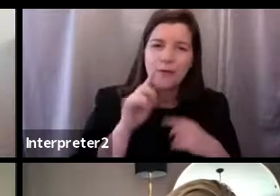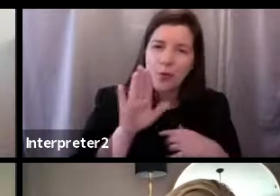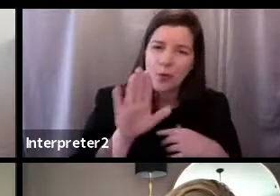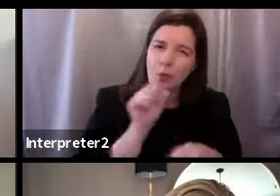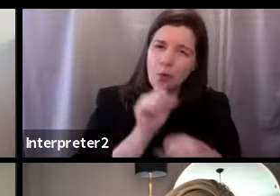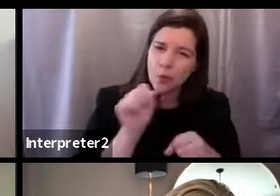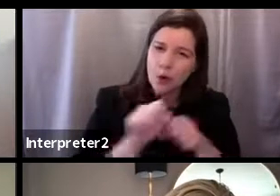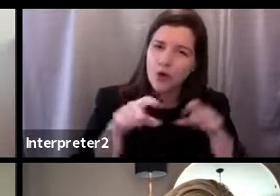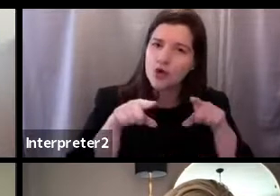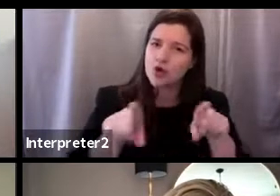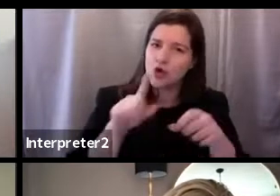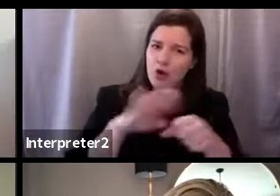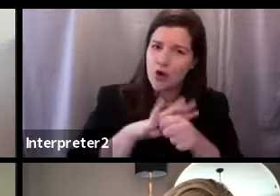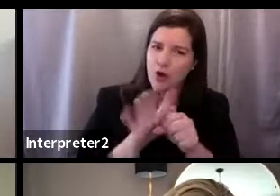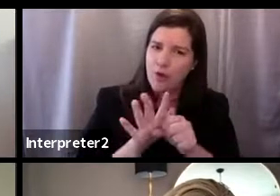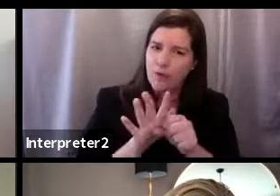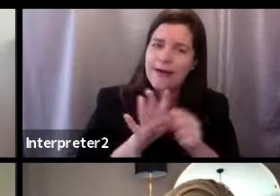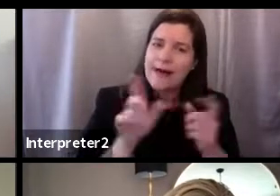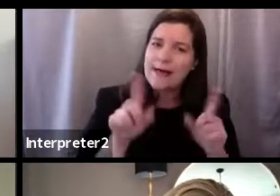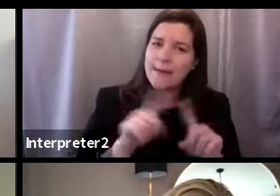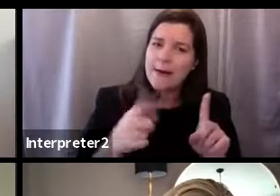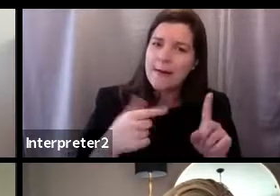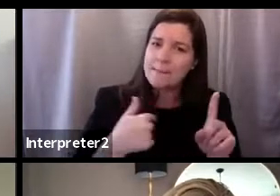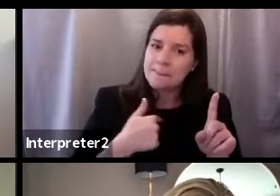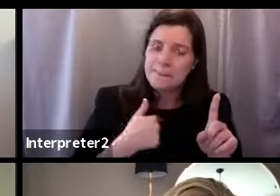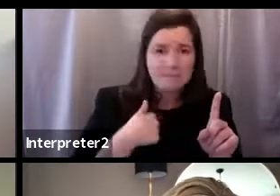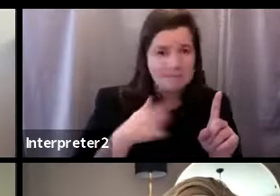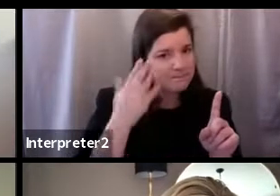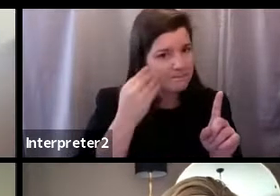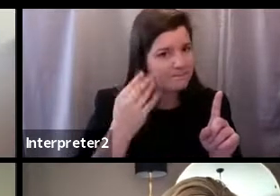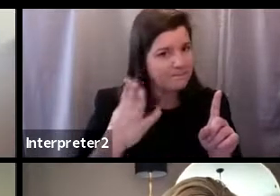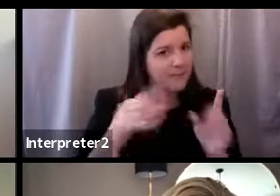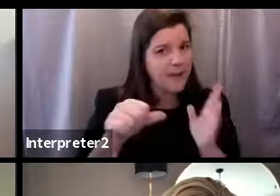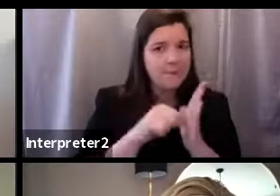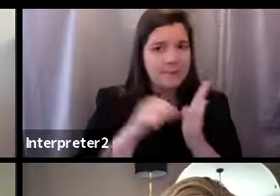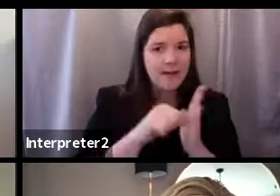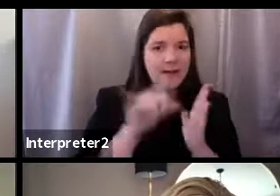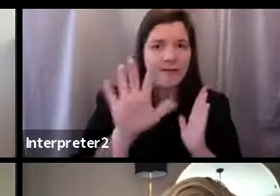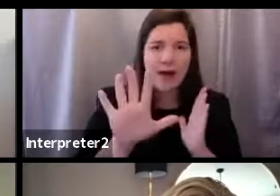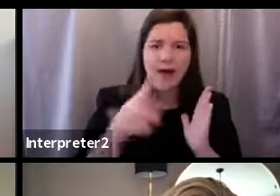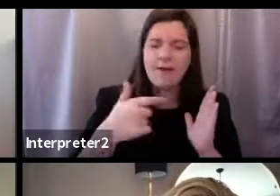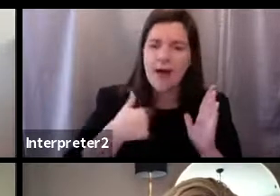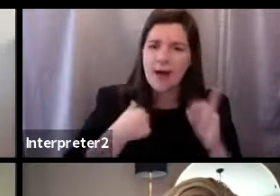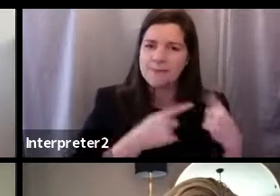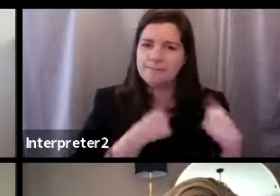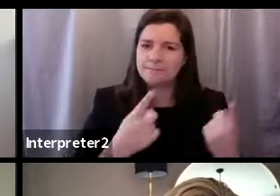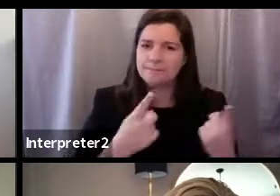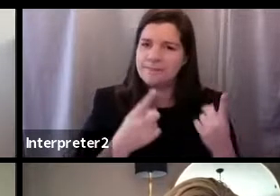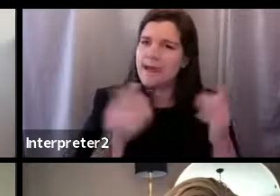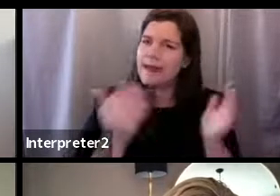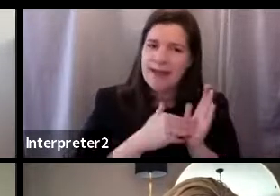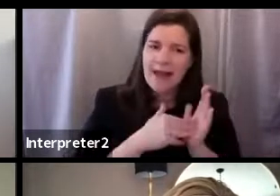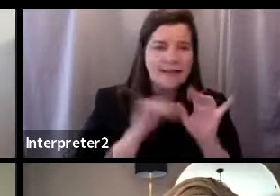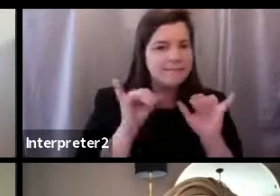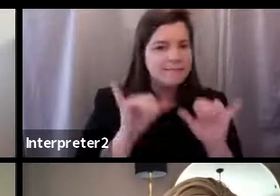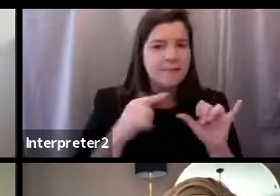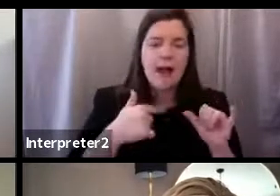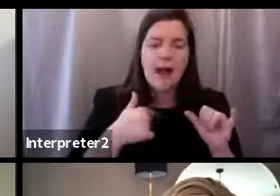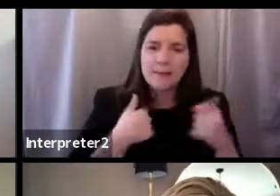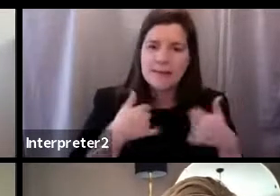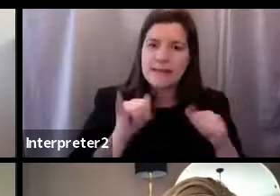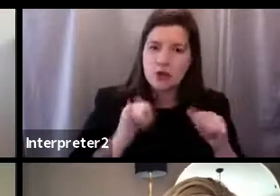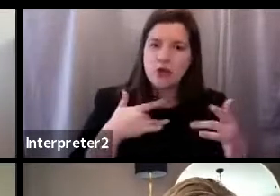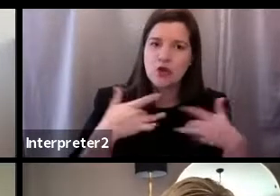COVID. I continue to be highly concerned on page 5, where once again this year we're faced with the fact that